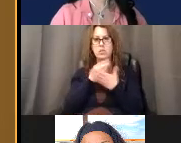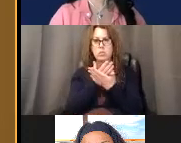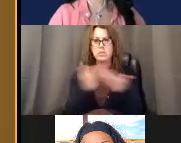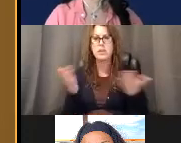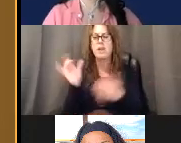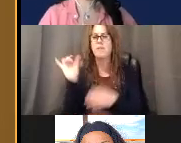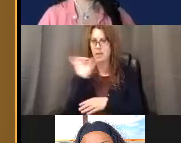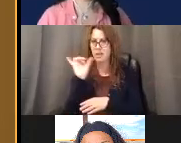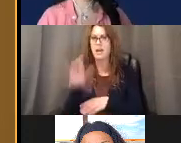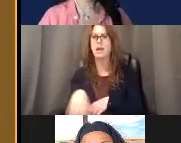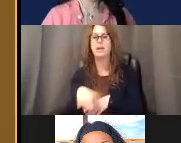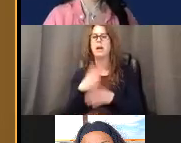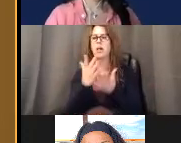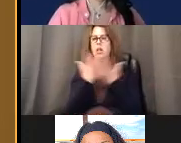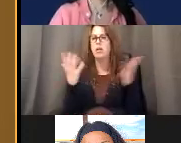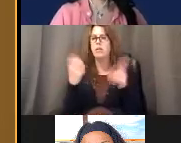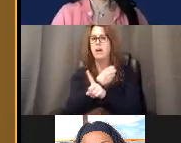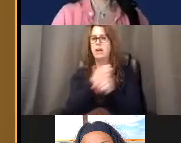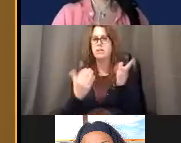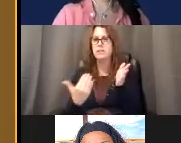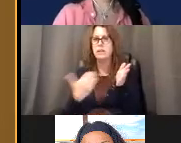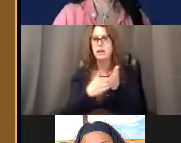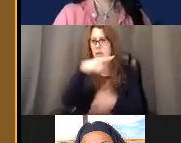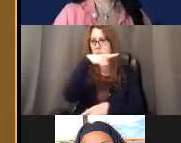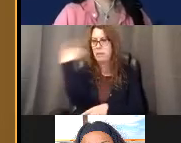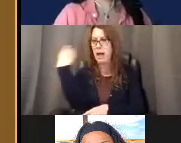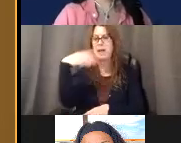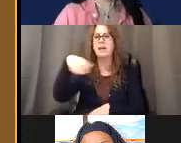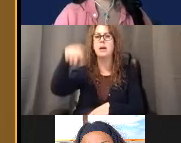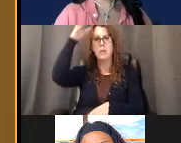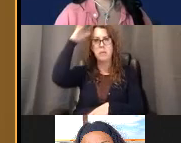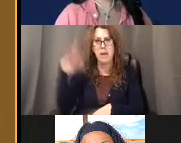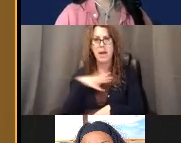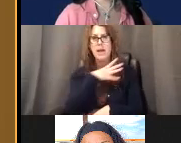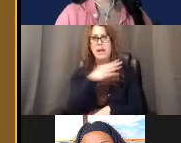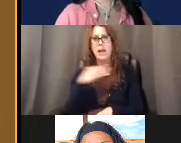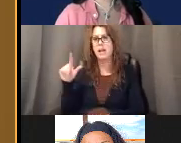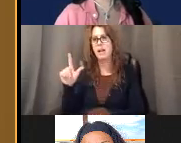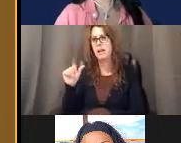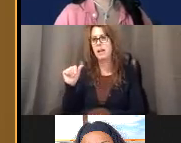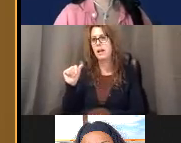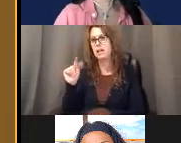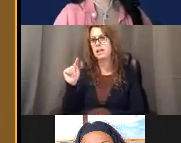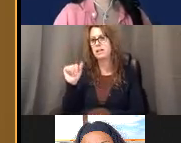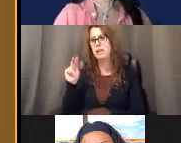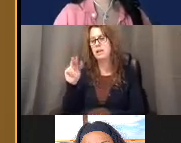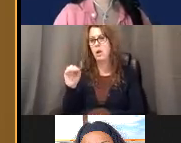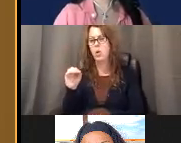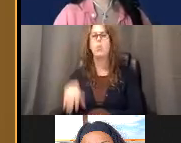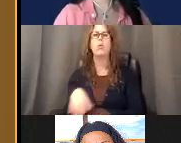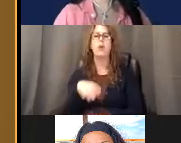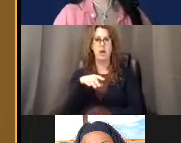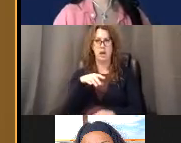against Black men and Latino men that we saw around the country, that we've seen historically, right? But those